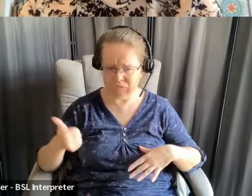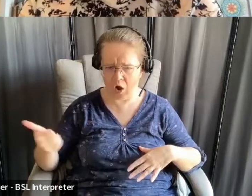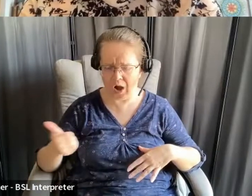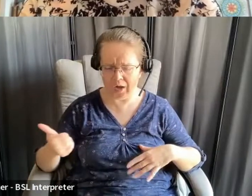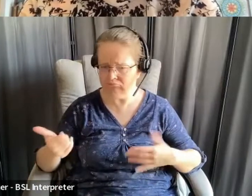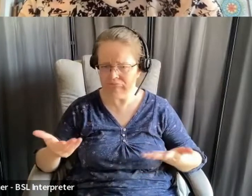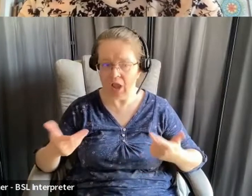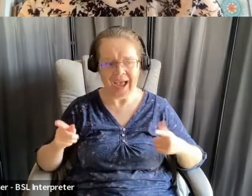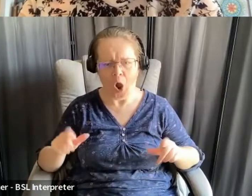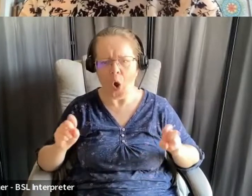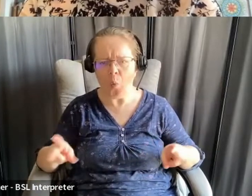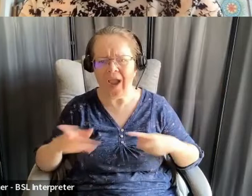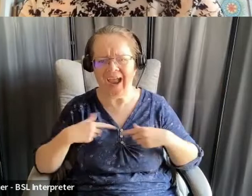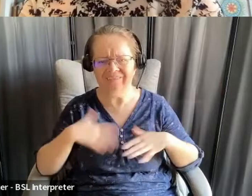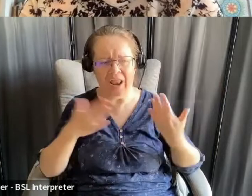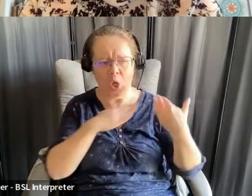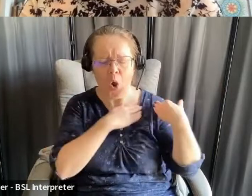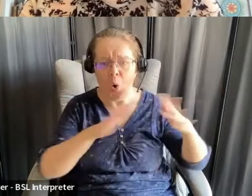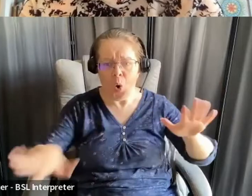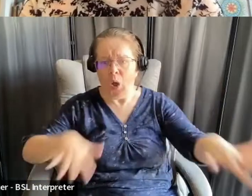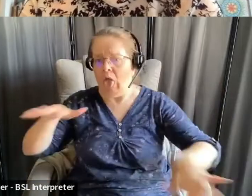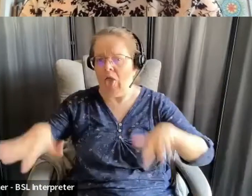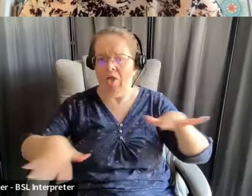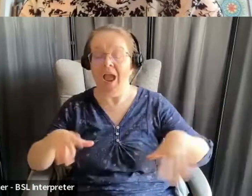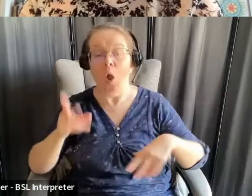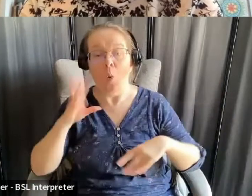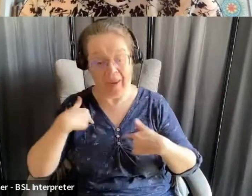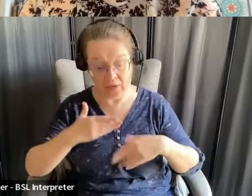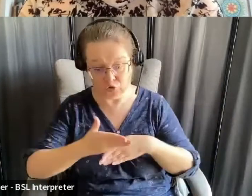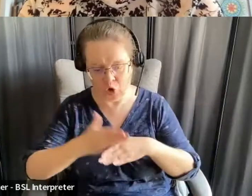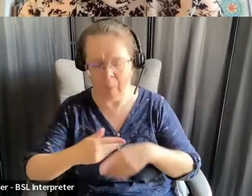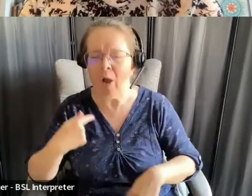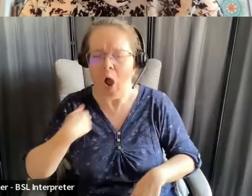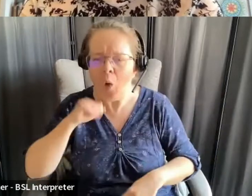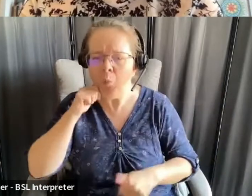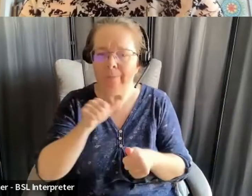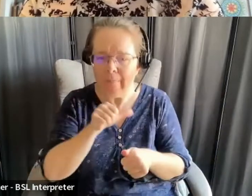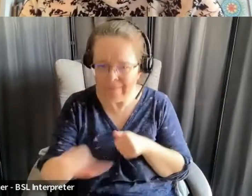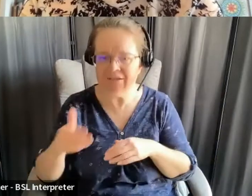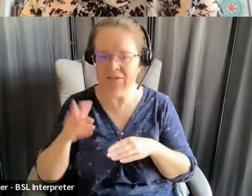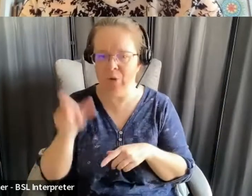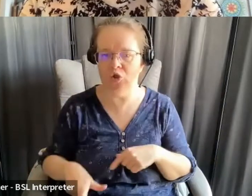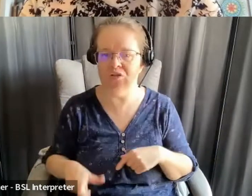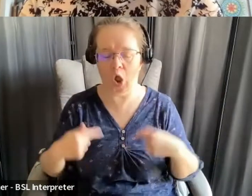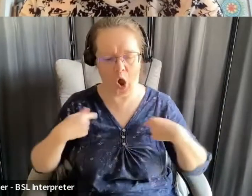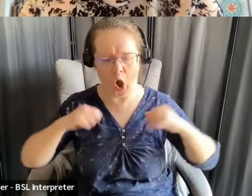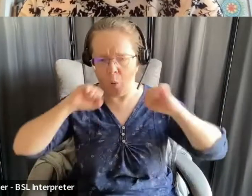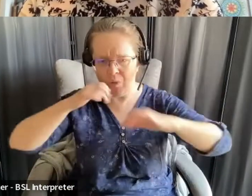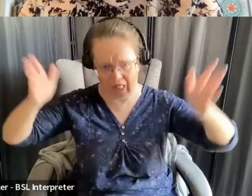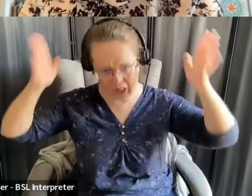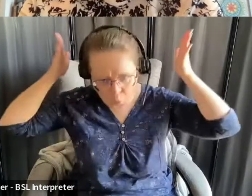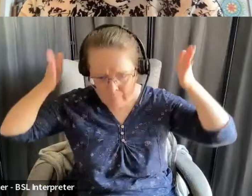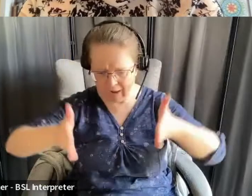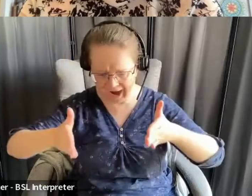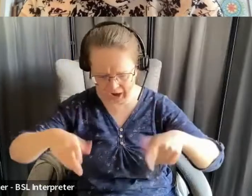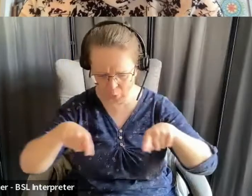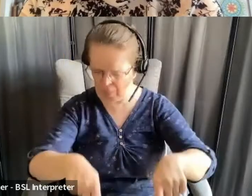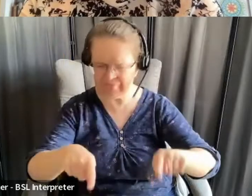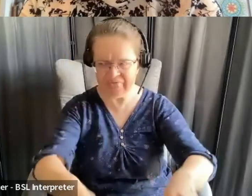overwhelmed, but when I do a job, I will be the best person at doing that job, and I will, you know, absolutely own